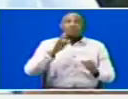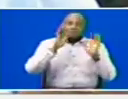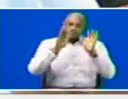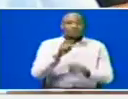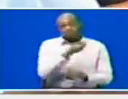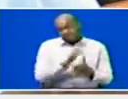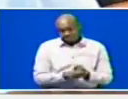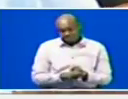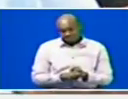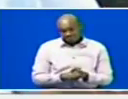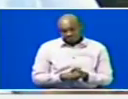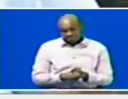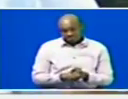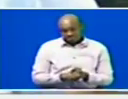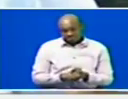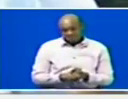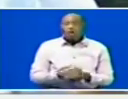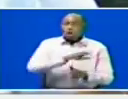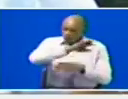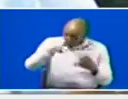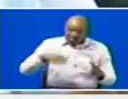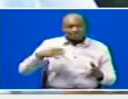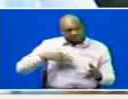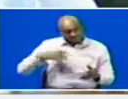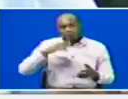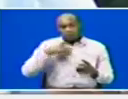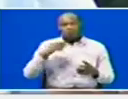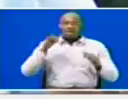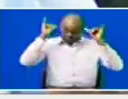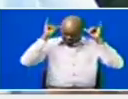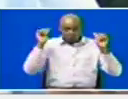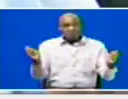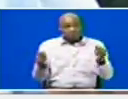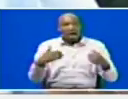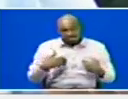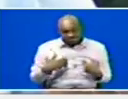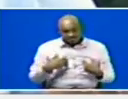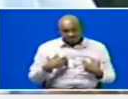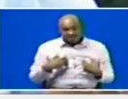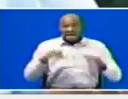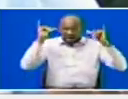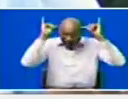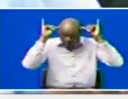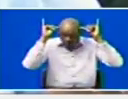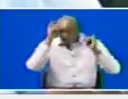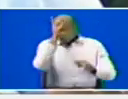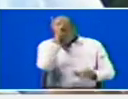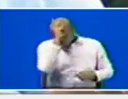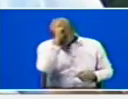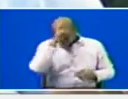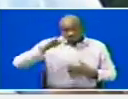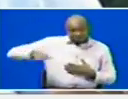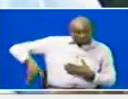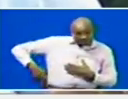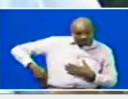To the Maa and all other pastoralist communities, the cow, the goat, the